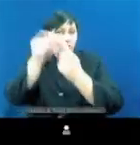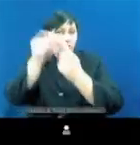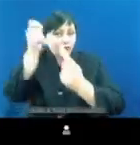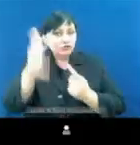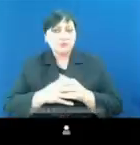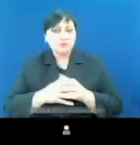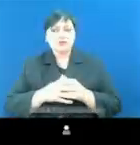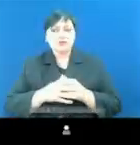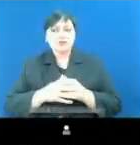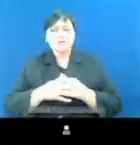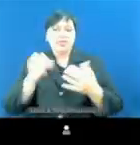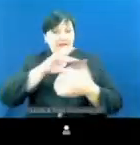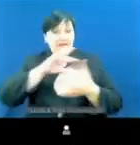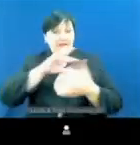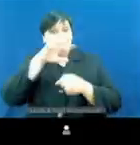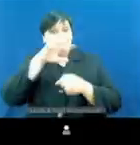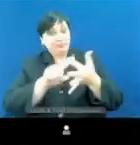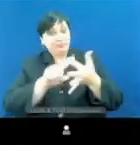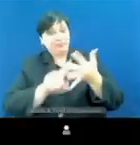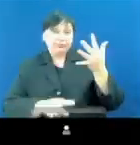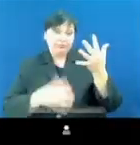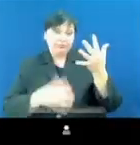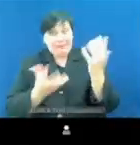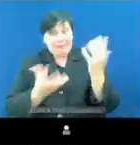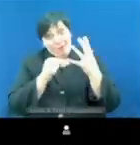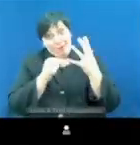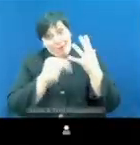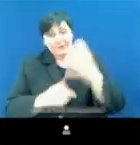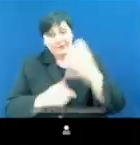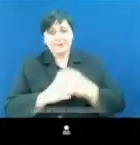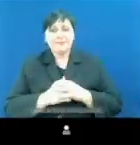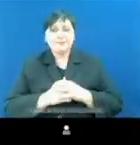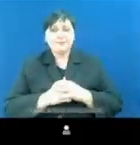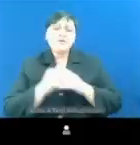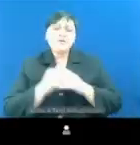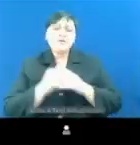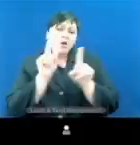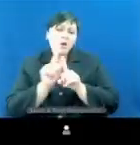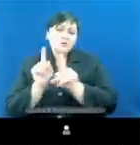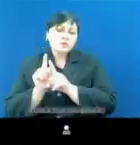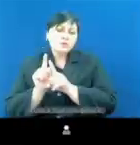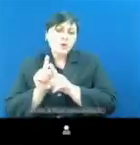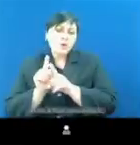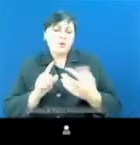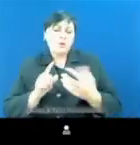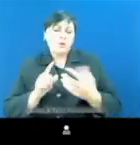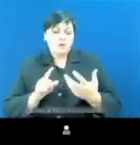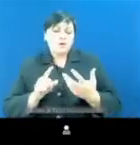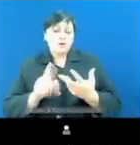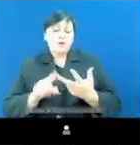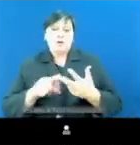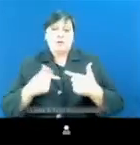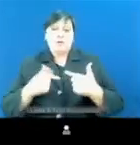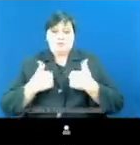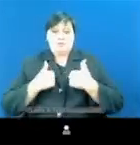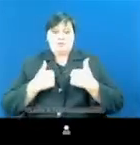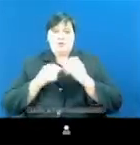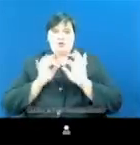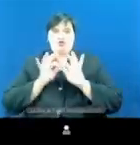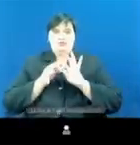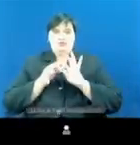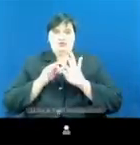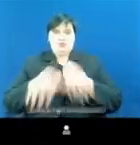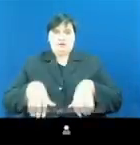to. Then, as I mentioned earlier, the interpreter candidate interprets the voir dire of a